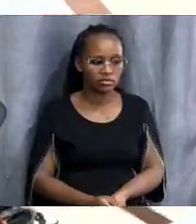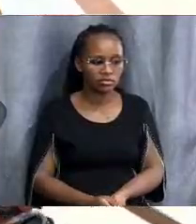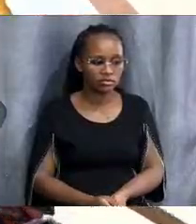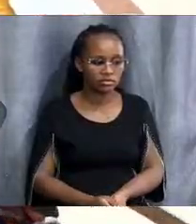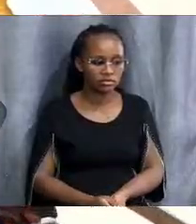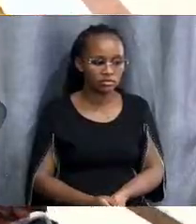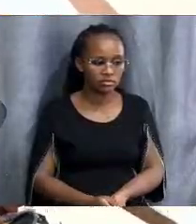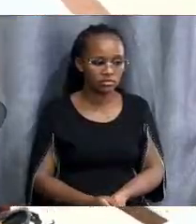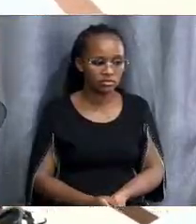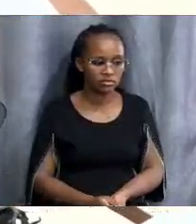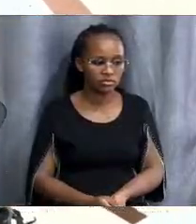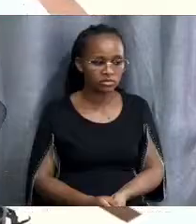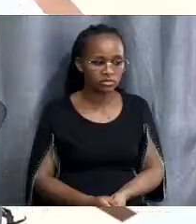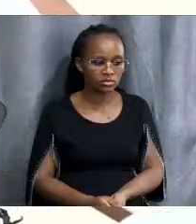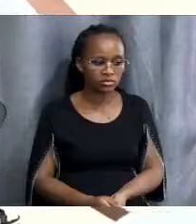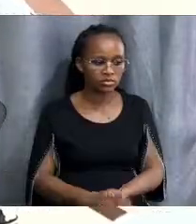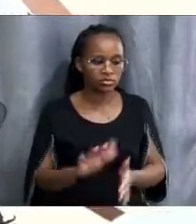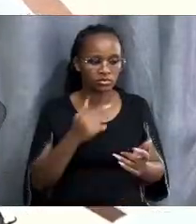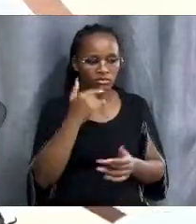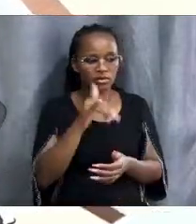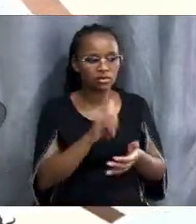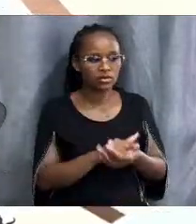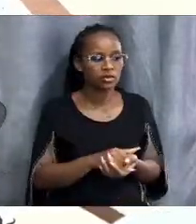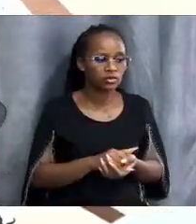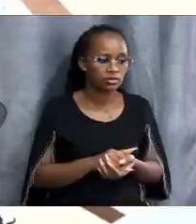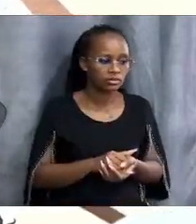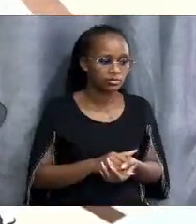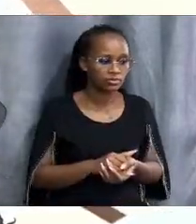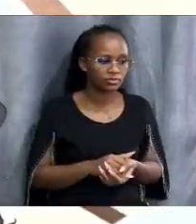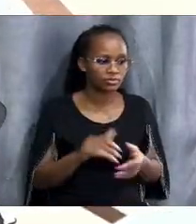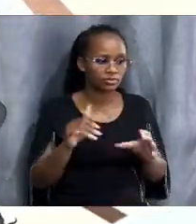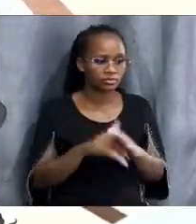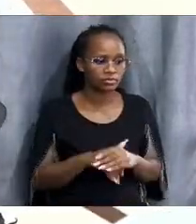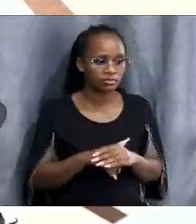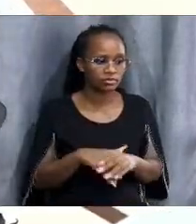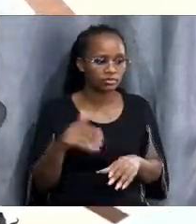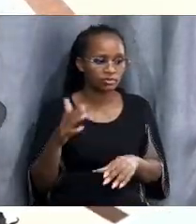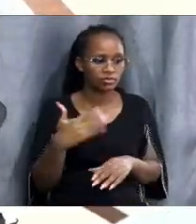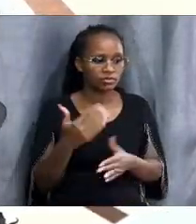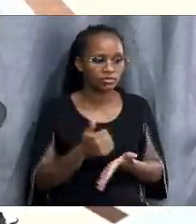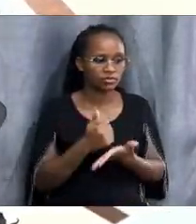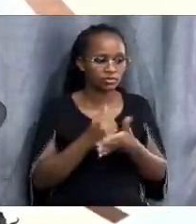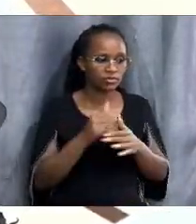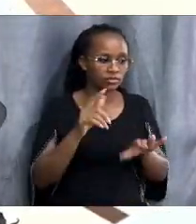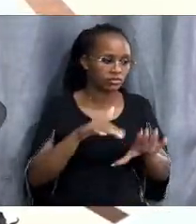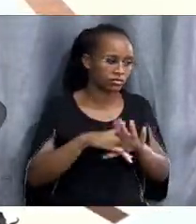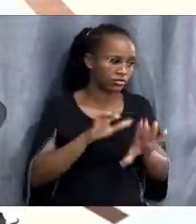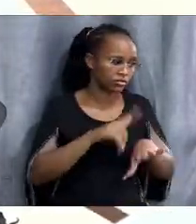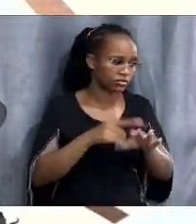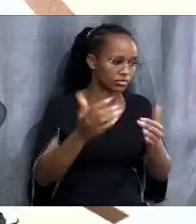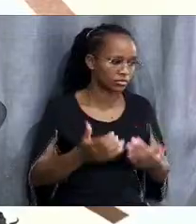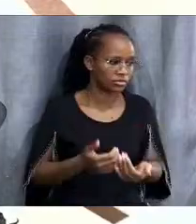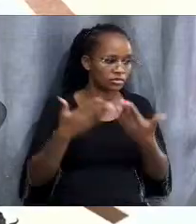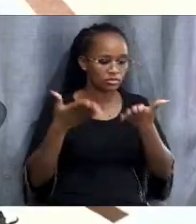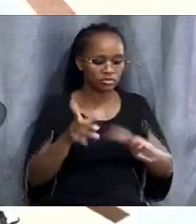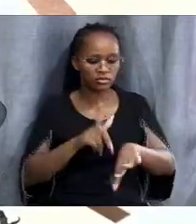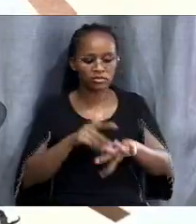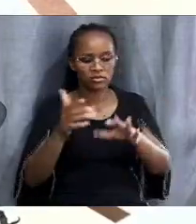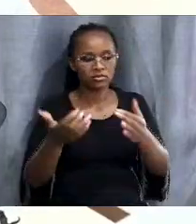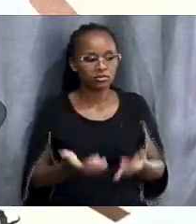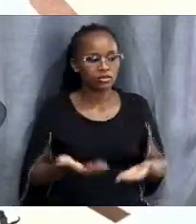Na kama vile tumesema, that he is the ever-present help in times of need. This is your time of